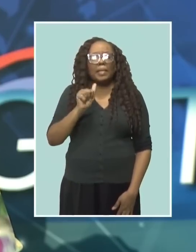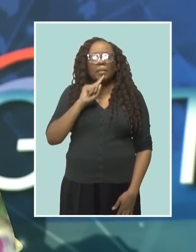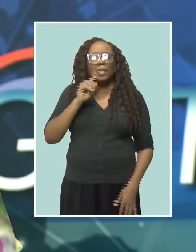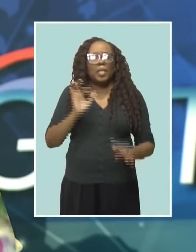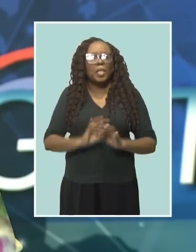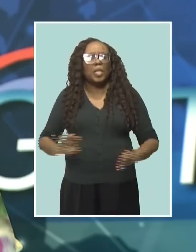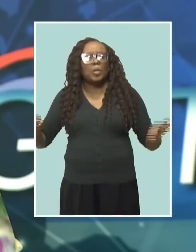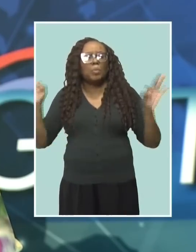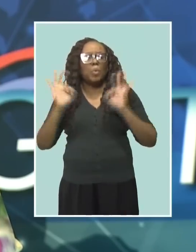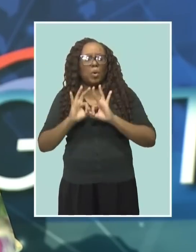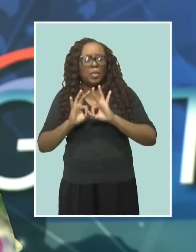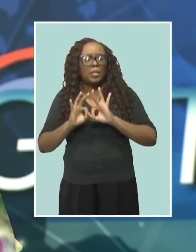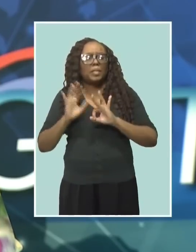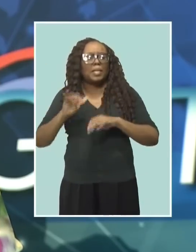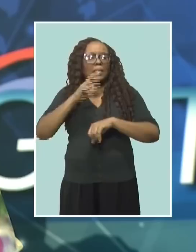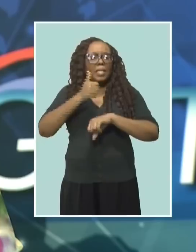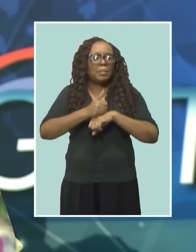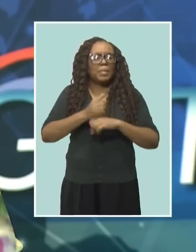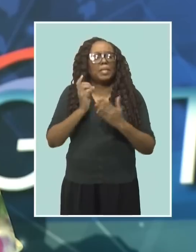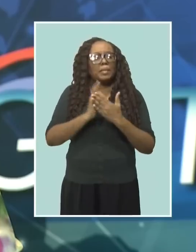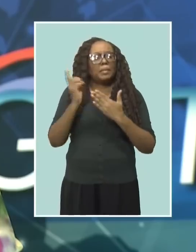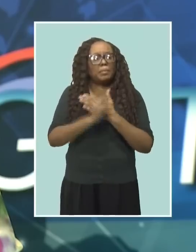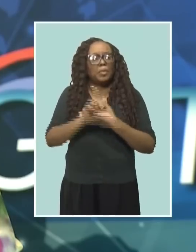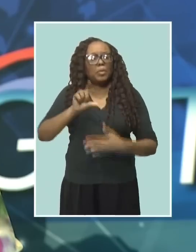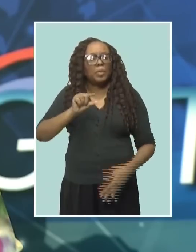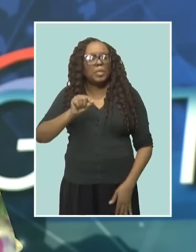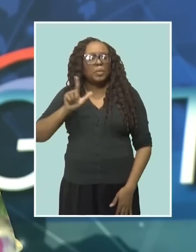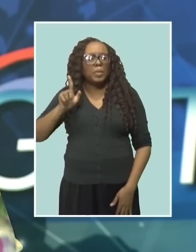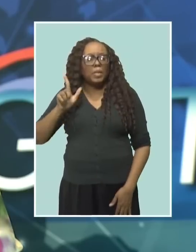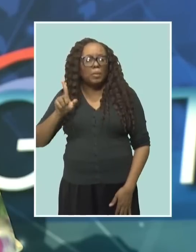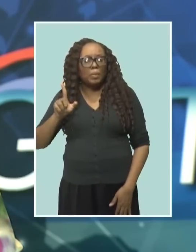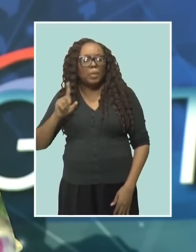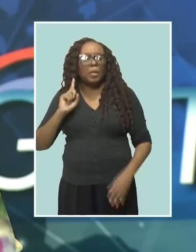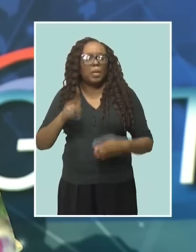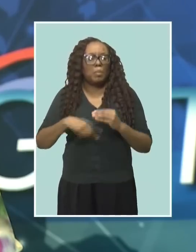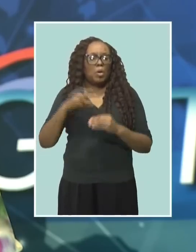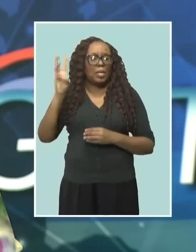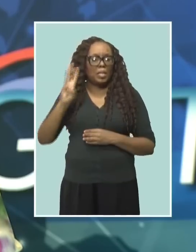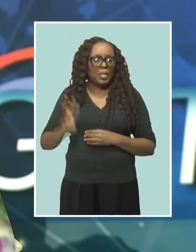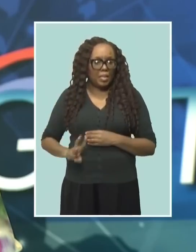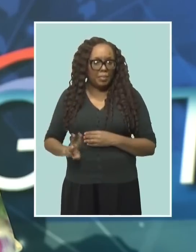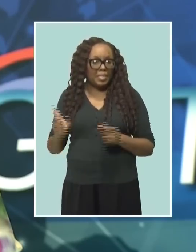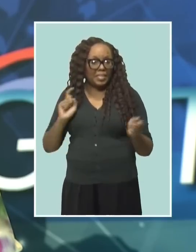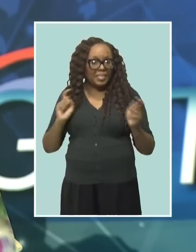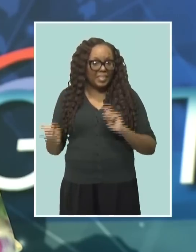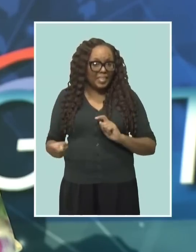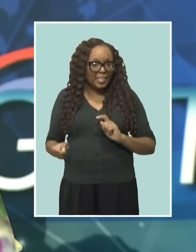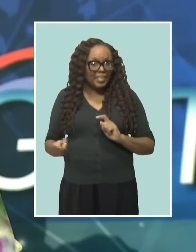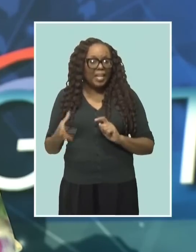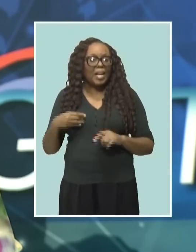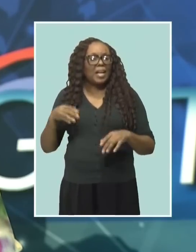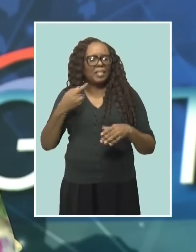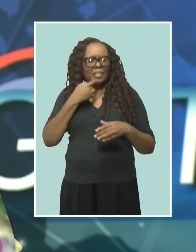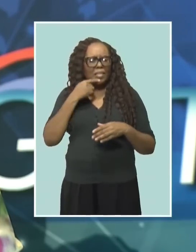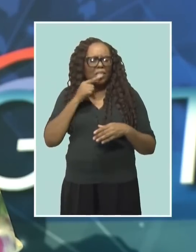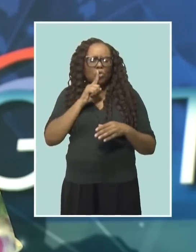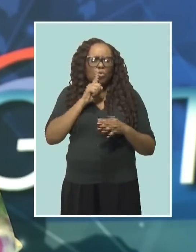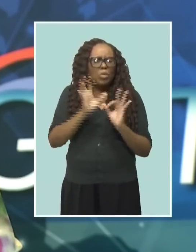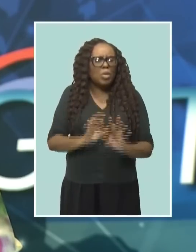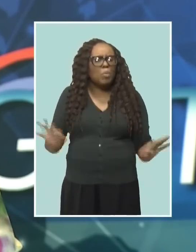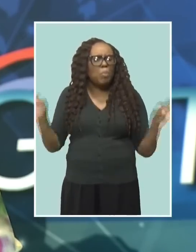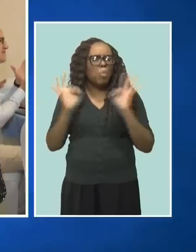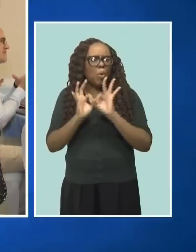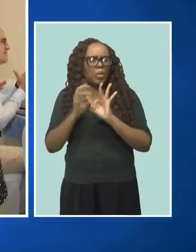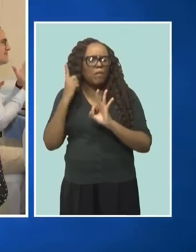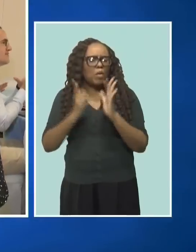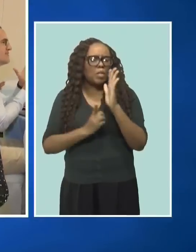to tackle climate change frontally, and explains an EIA is mandatory for certain projects or developments. Dr.